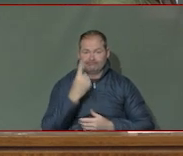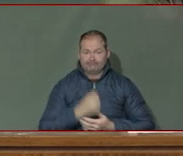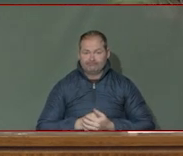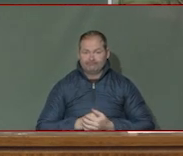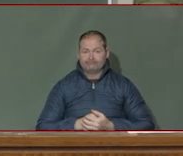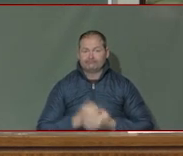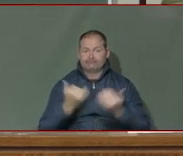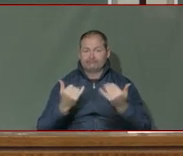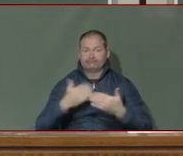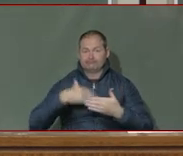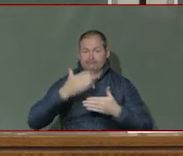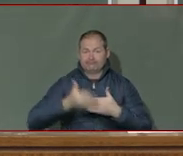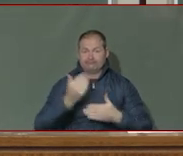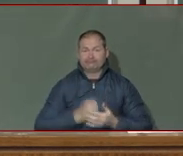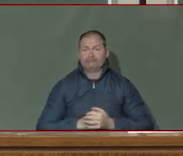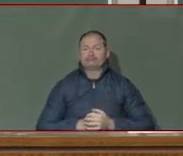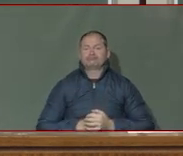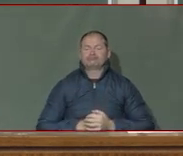Next.